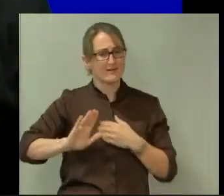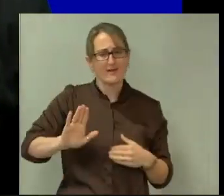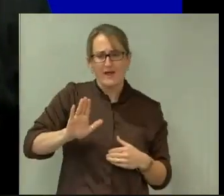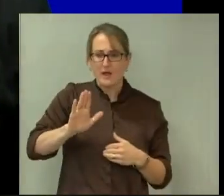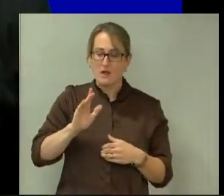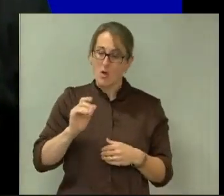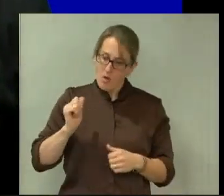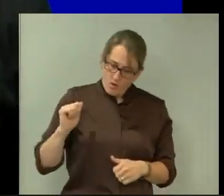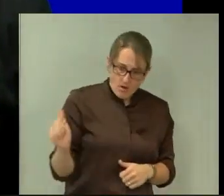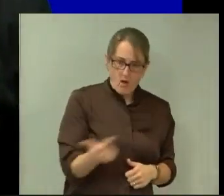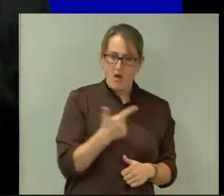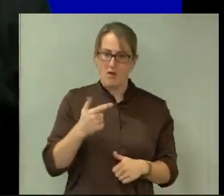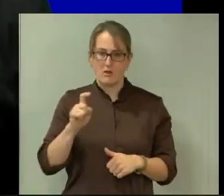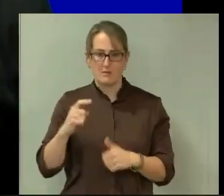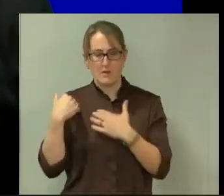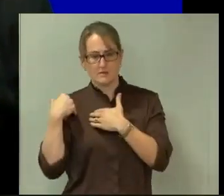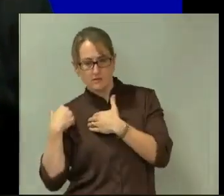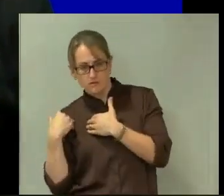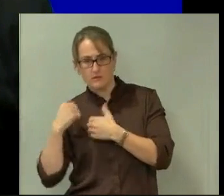And